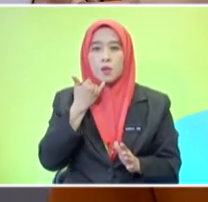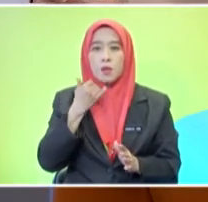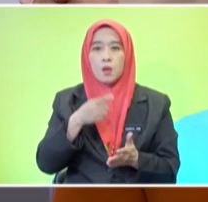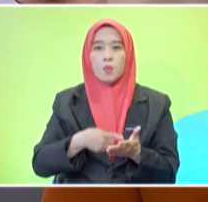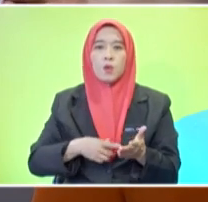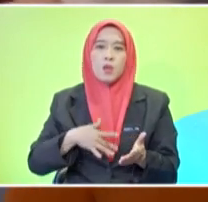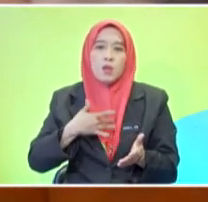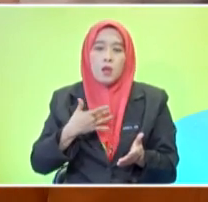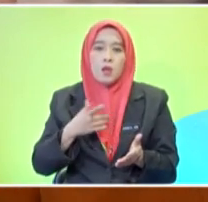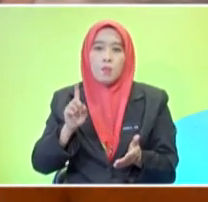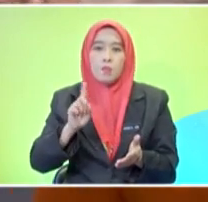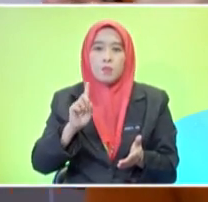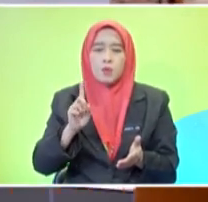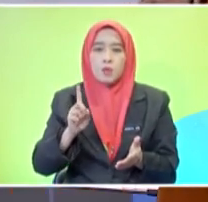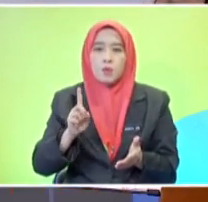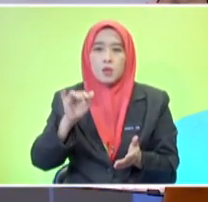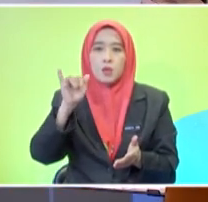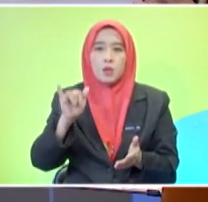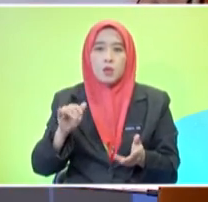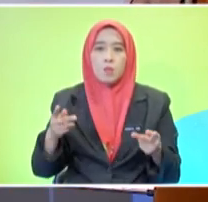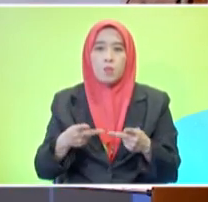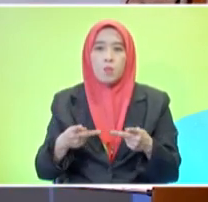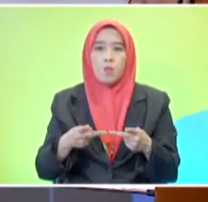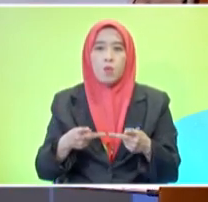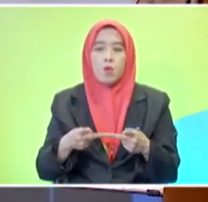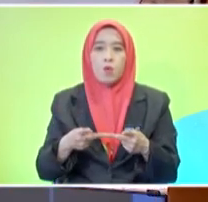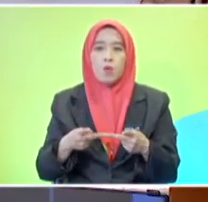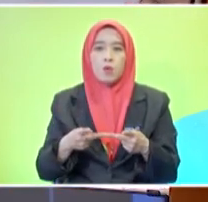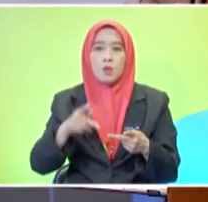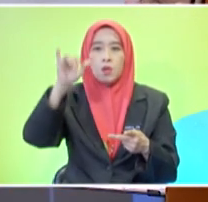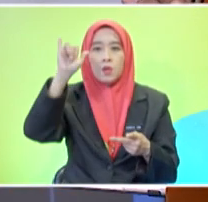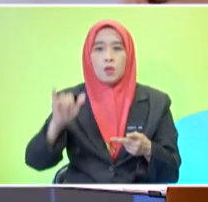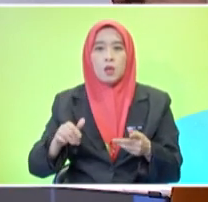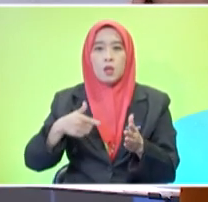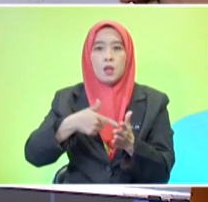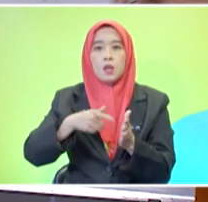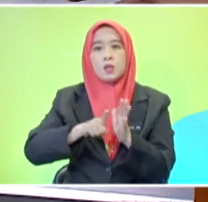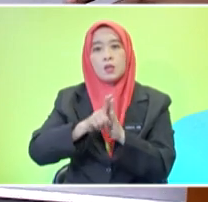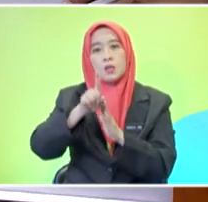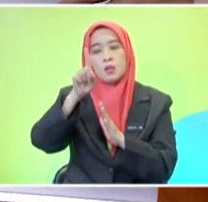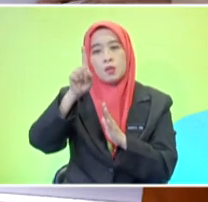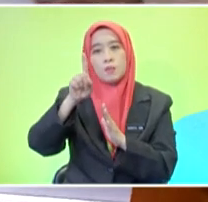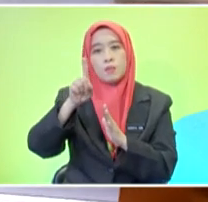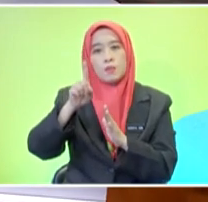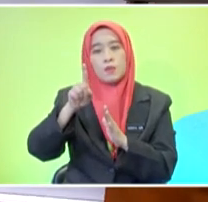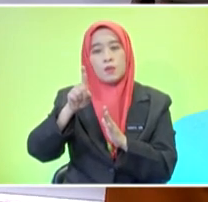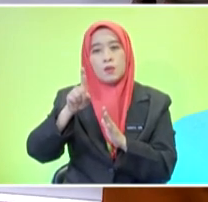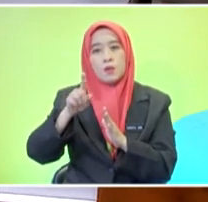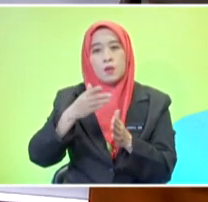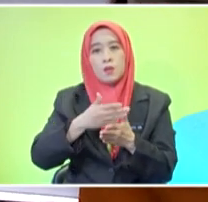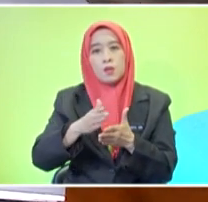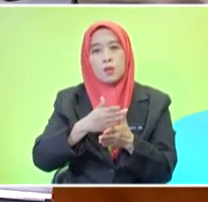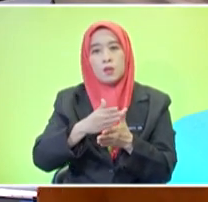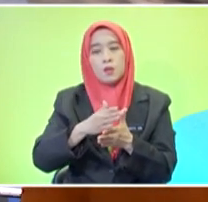Can you tell me which pot faces higher competition? According to this bar chart, I